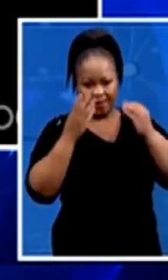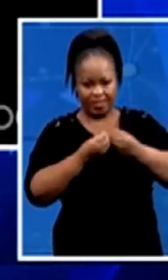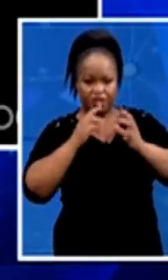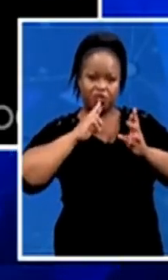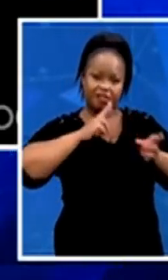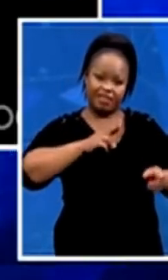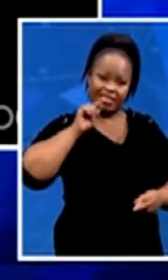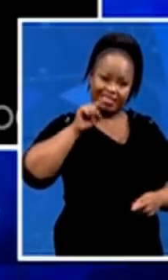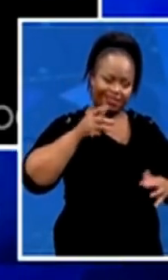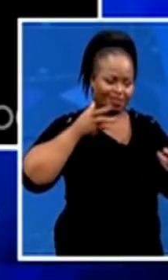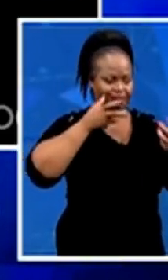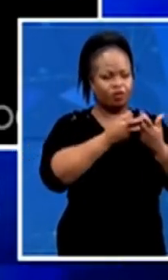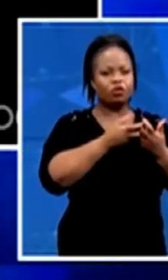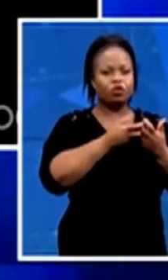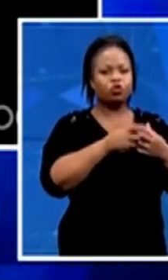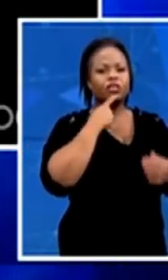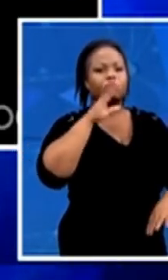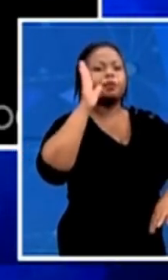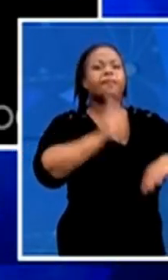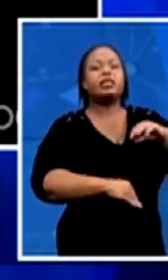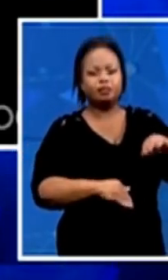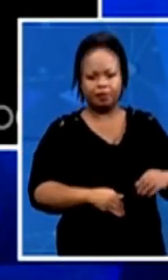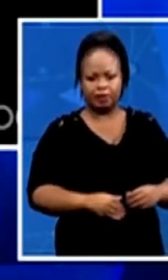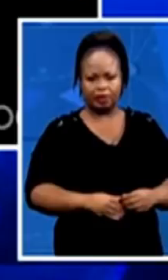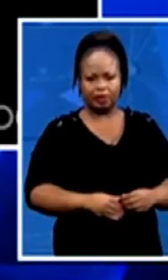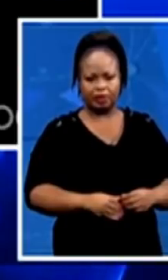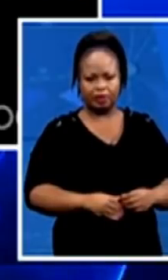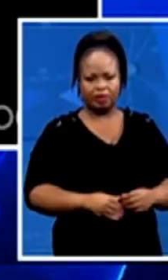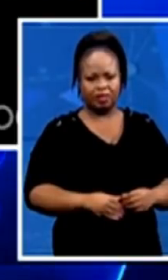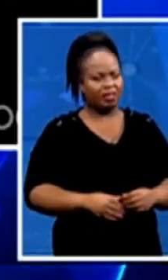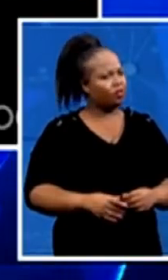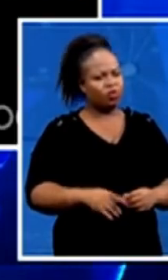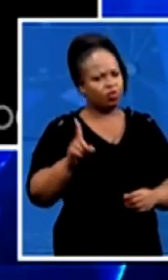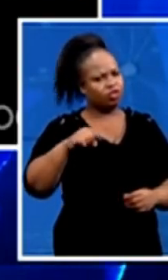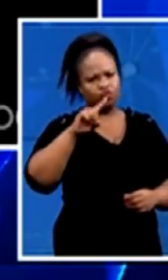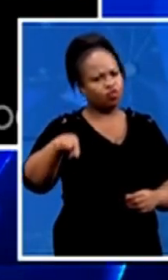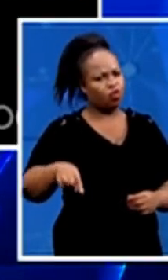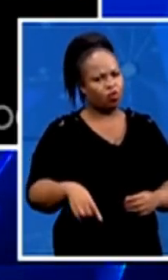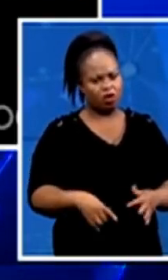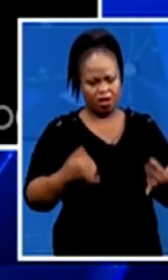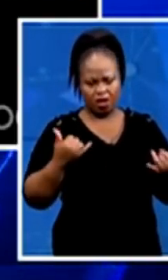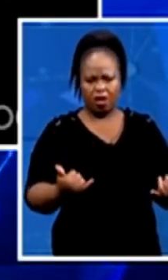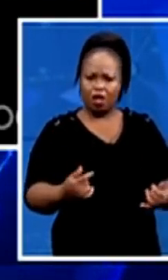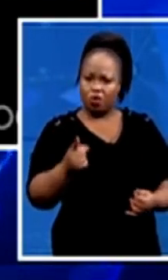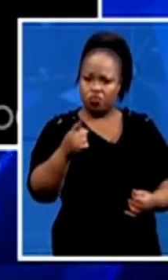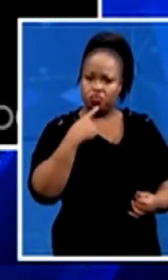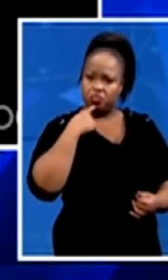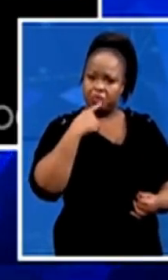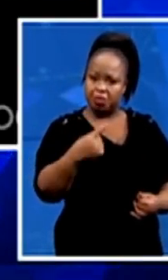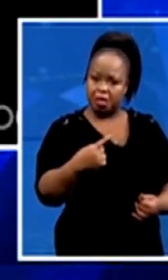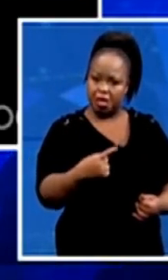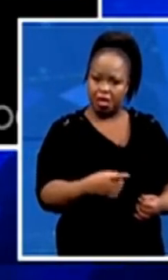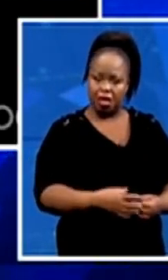sanction. So it is not correct for you to say, in making your point